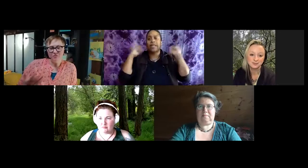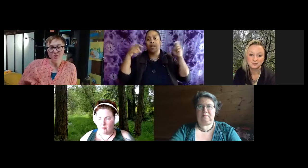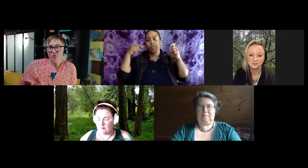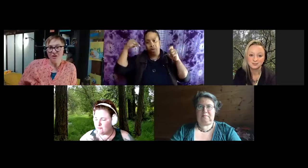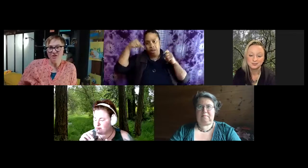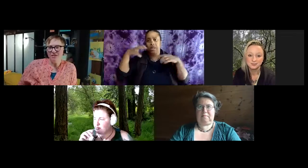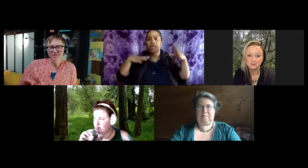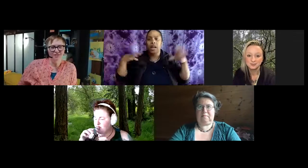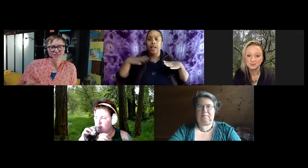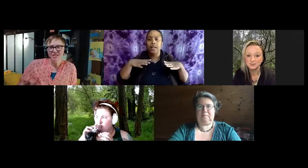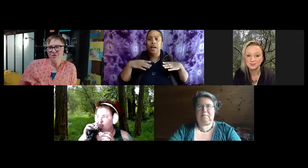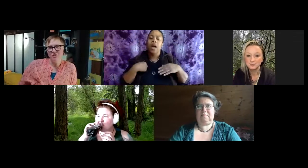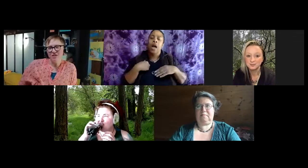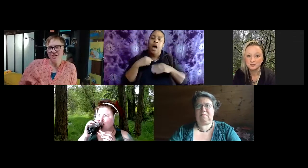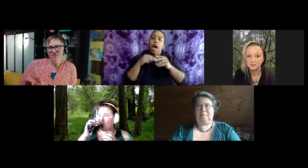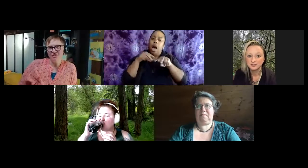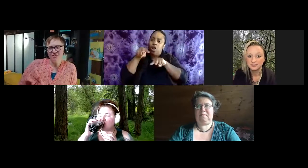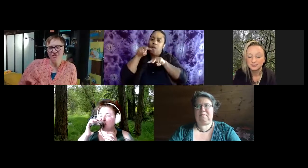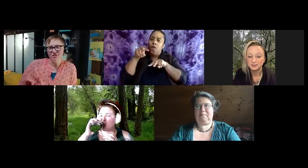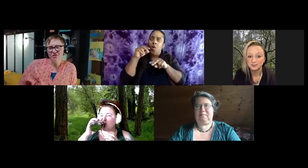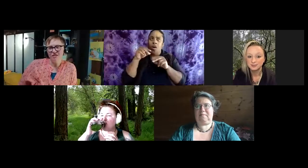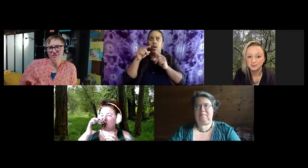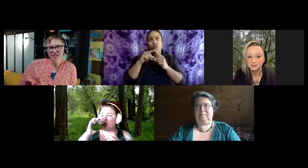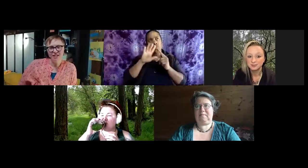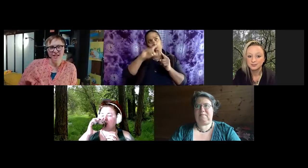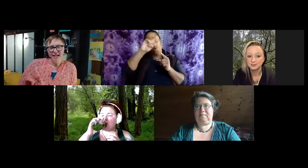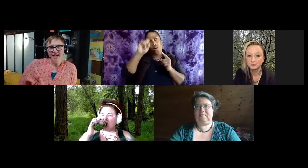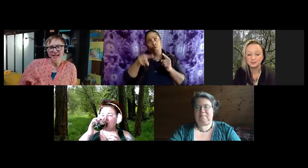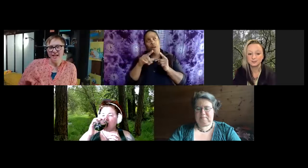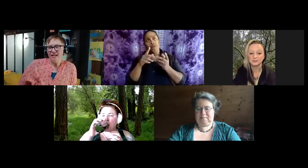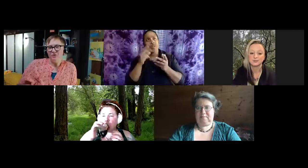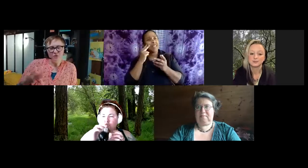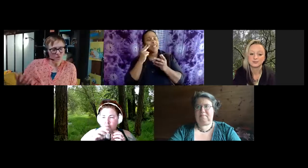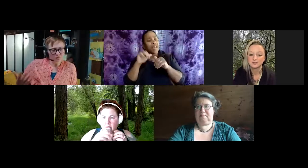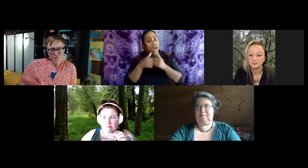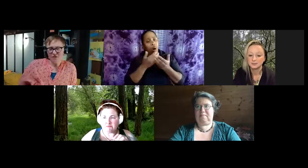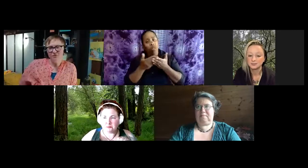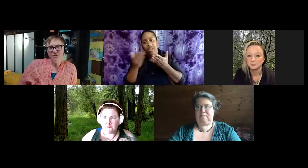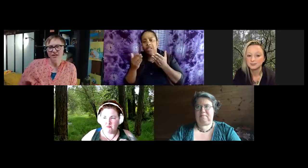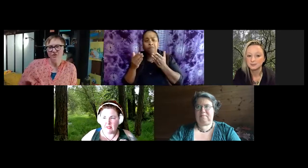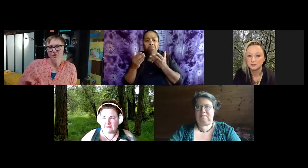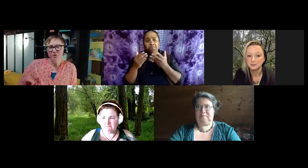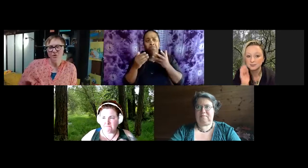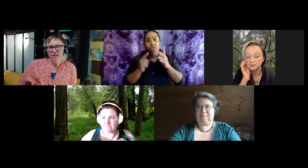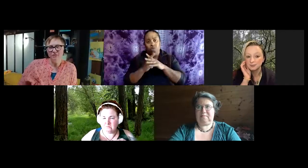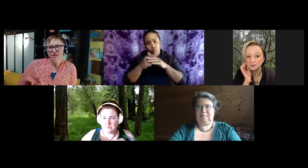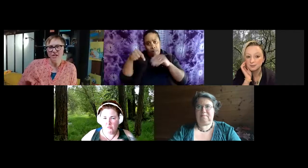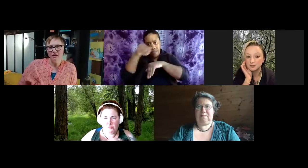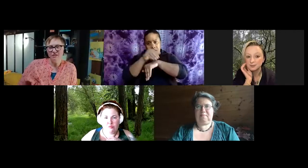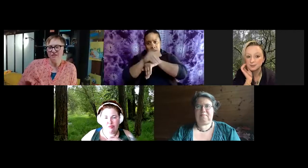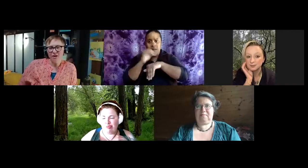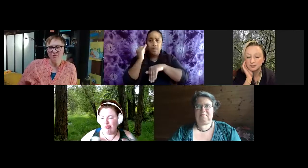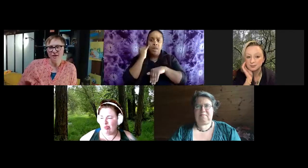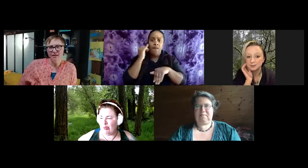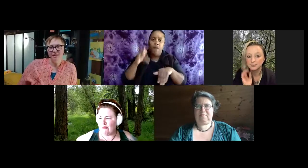to the questions, to seeing where these conversations go this evening. And if you feel like you need to reach